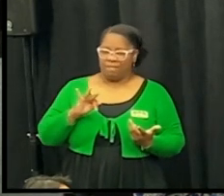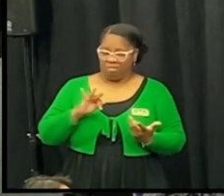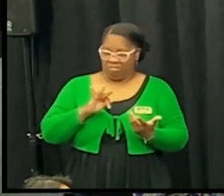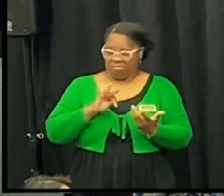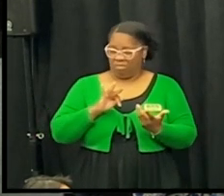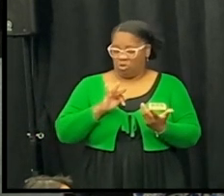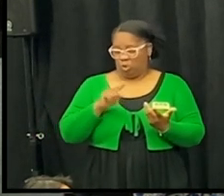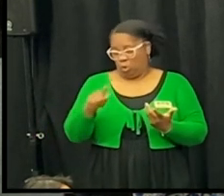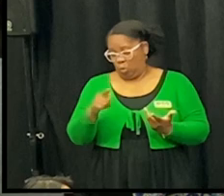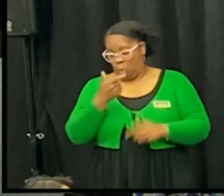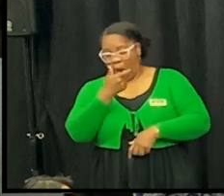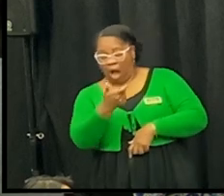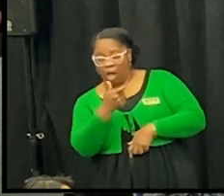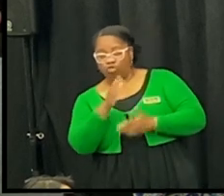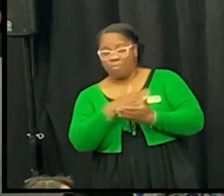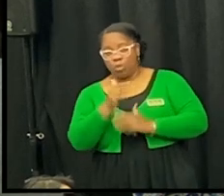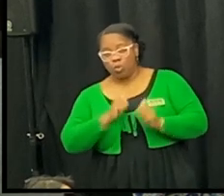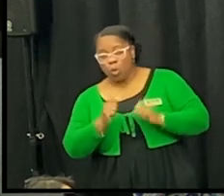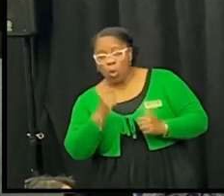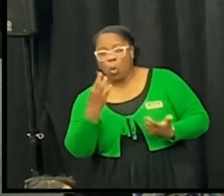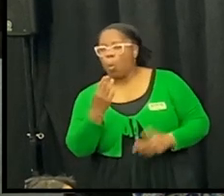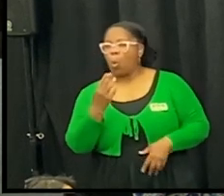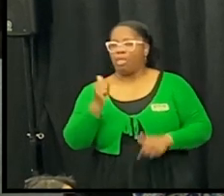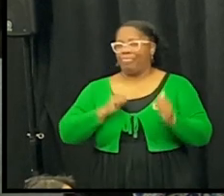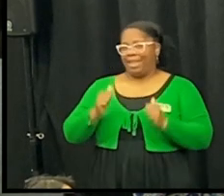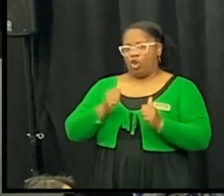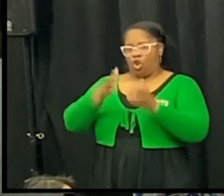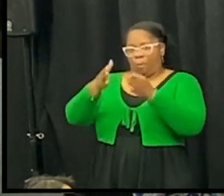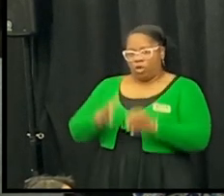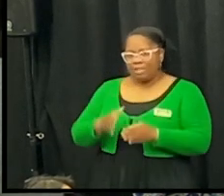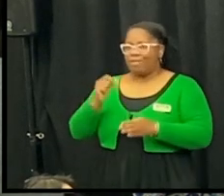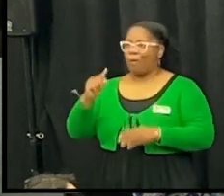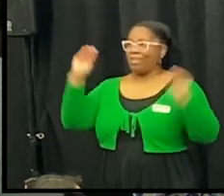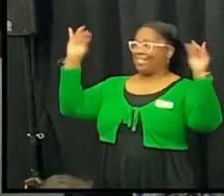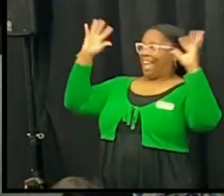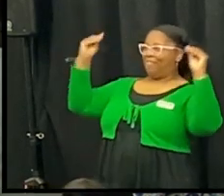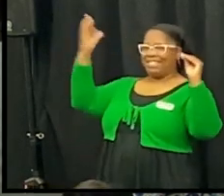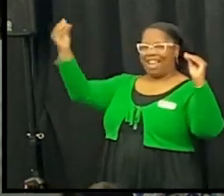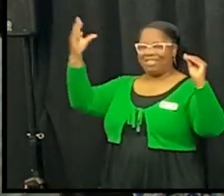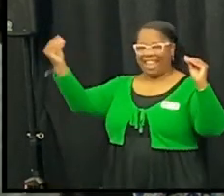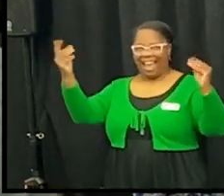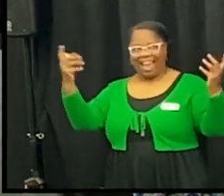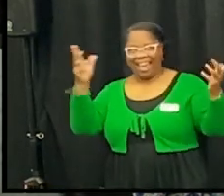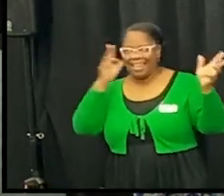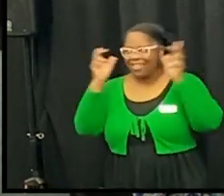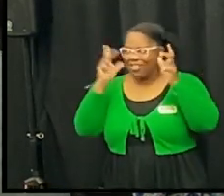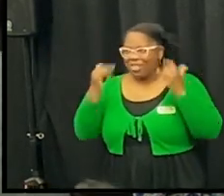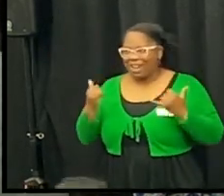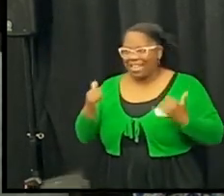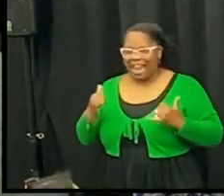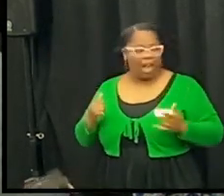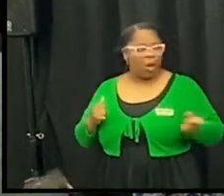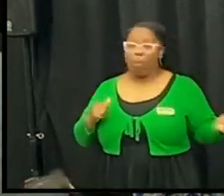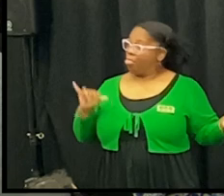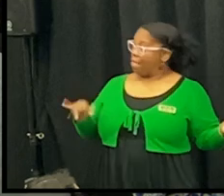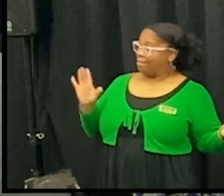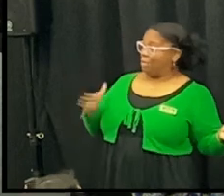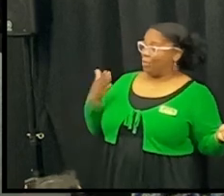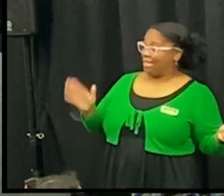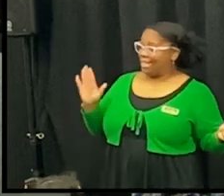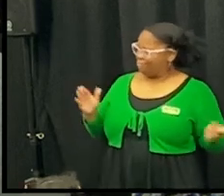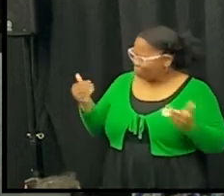you saw or some theater artist or the sirens that we're hearing. That's music.